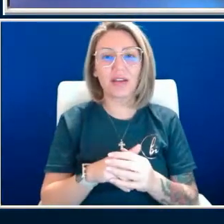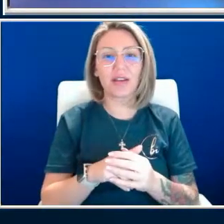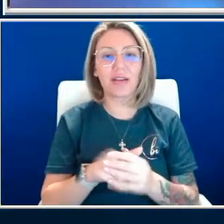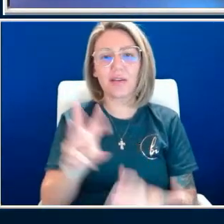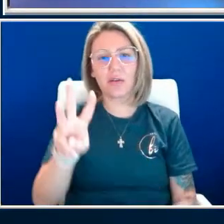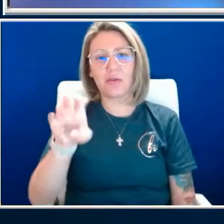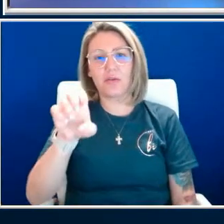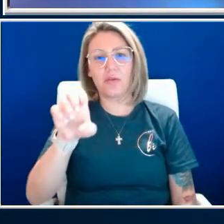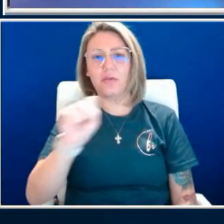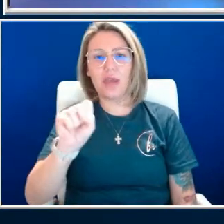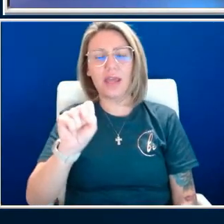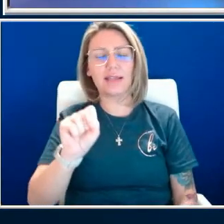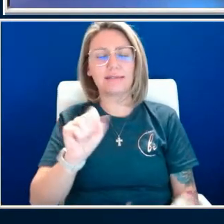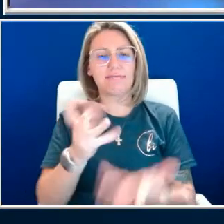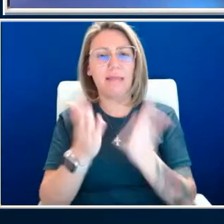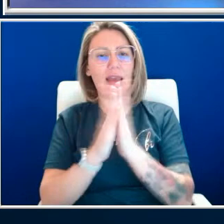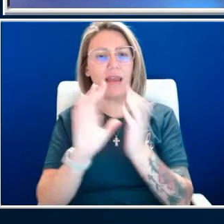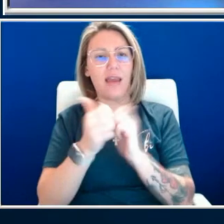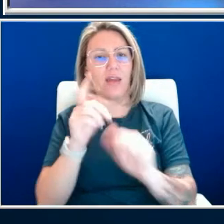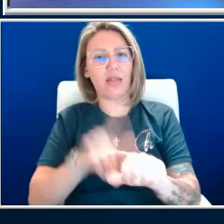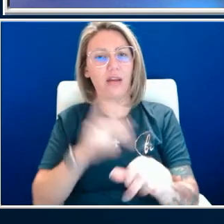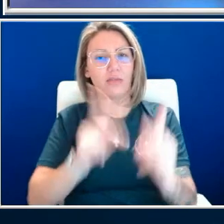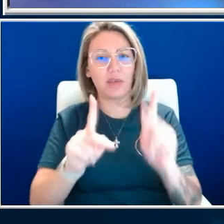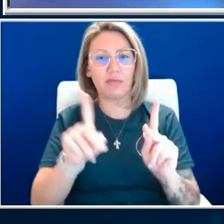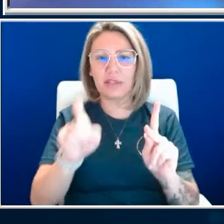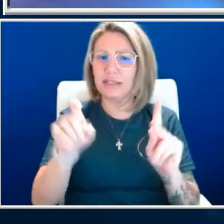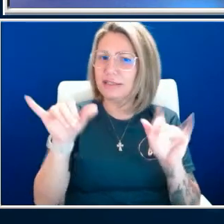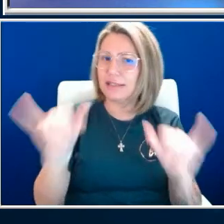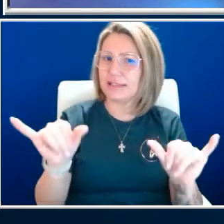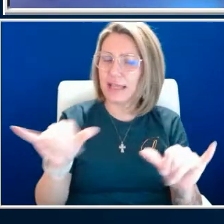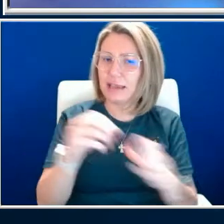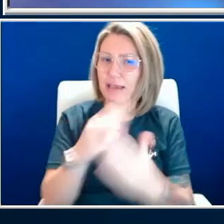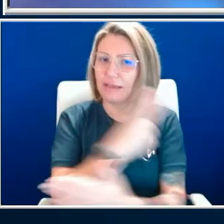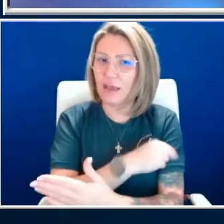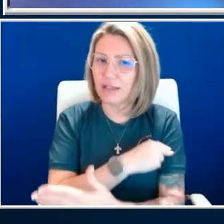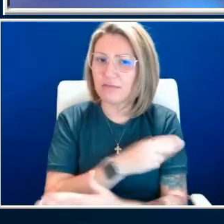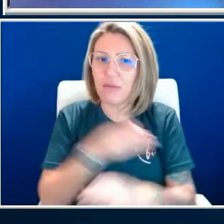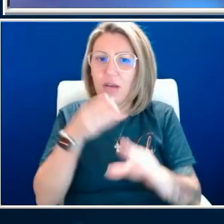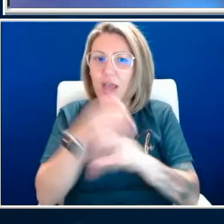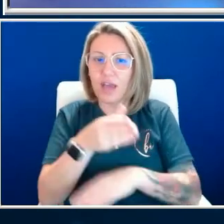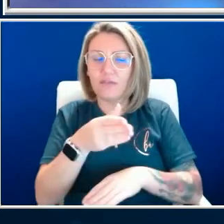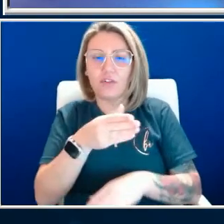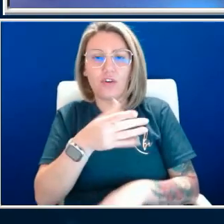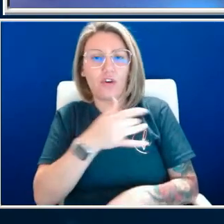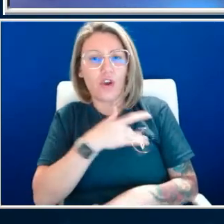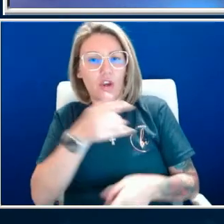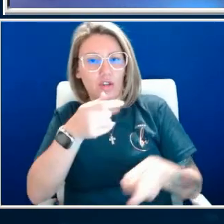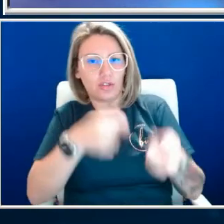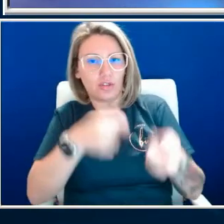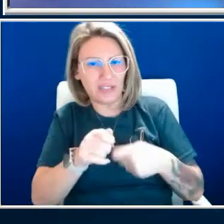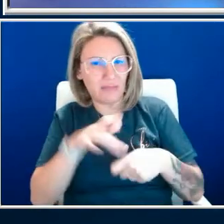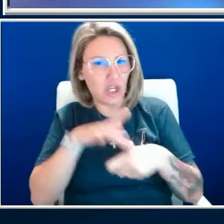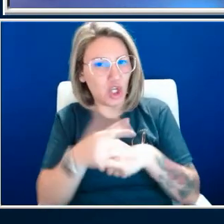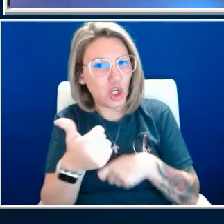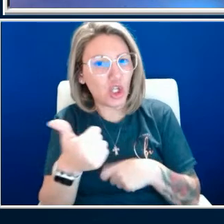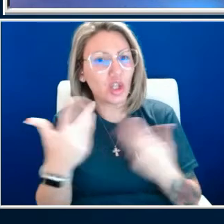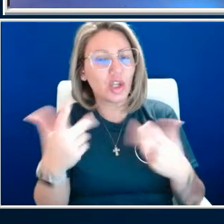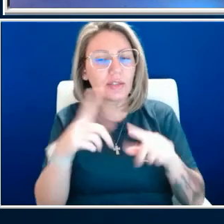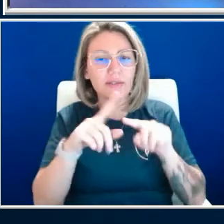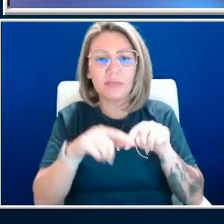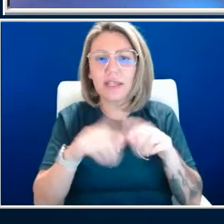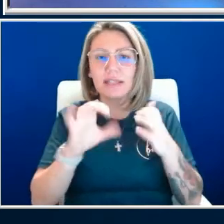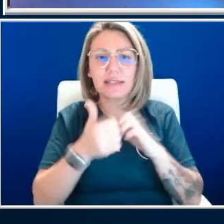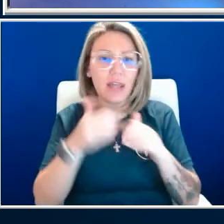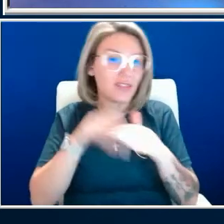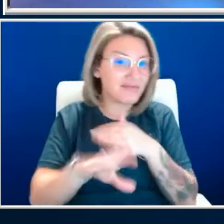people need to stay in the hospital after heart transplant? We talked a little bit about that earlier. You know, some people, it just depends on how they come into the hospital, how